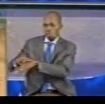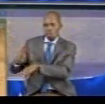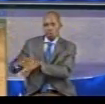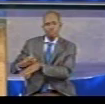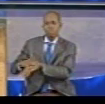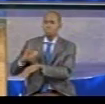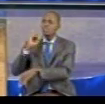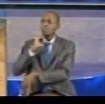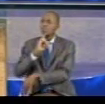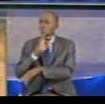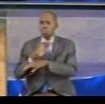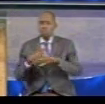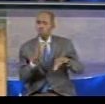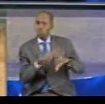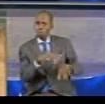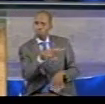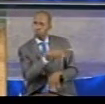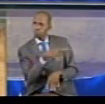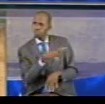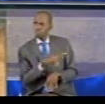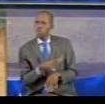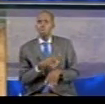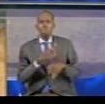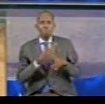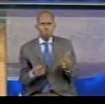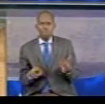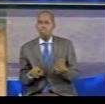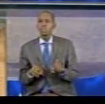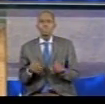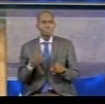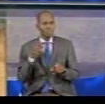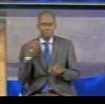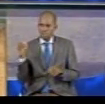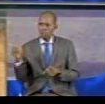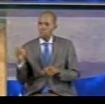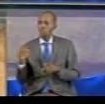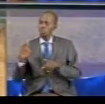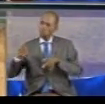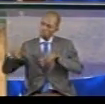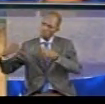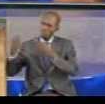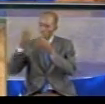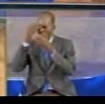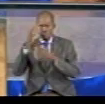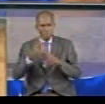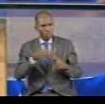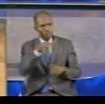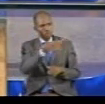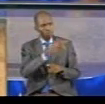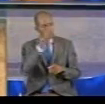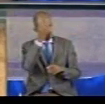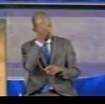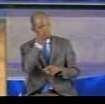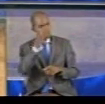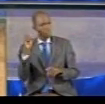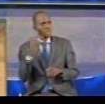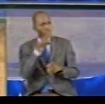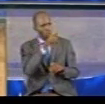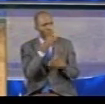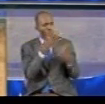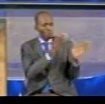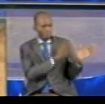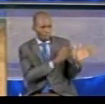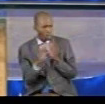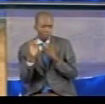their land. And they went for to do what they shouldn't do. And they wanted to destroy Israel while I